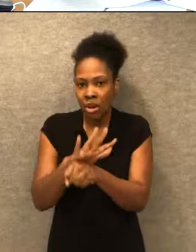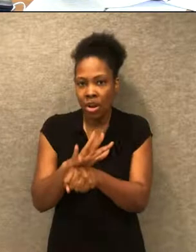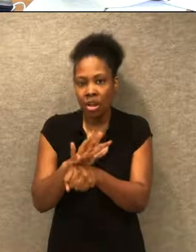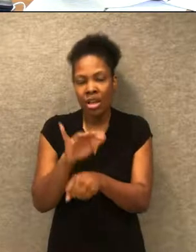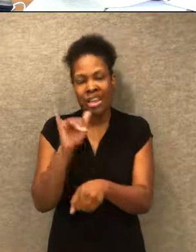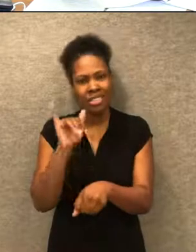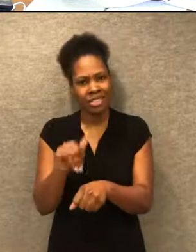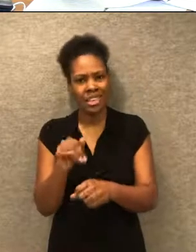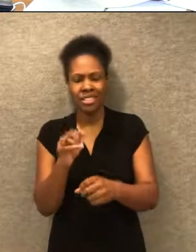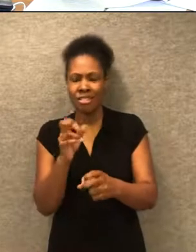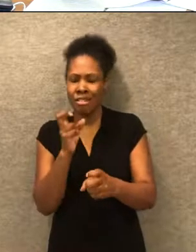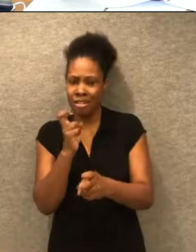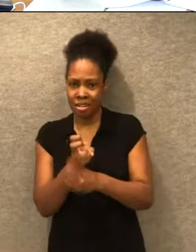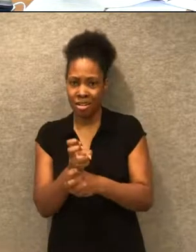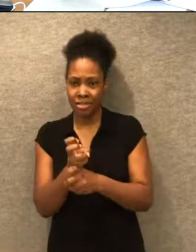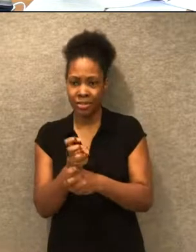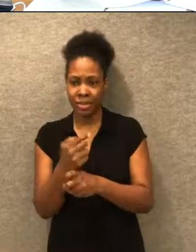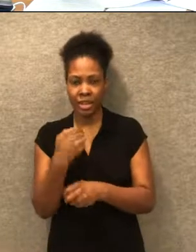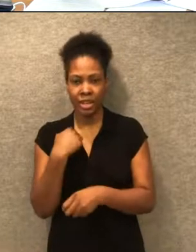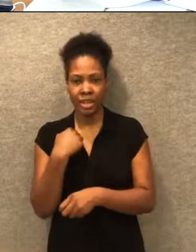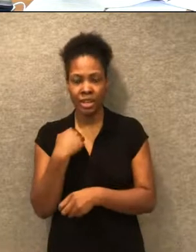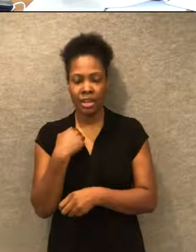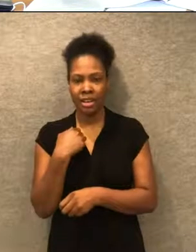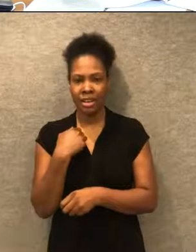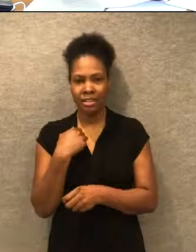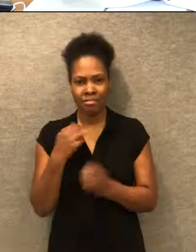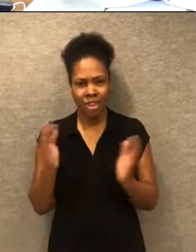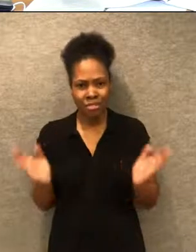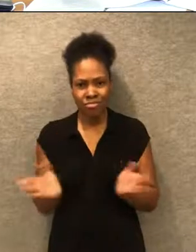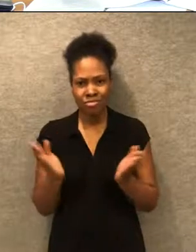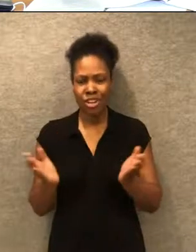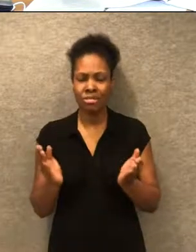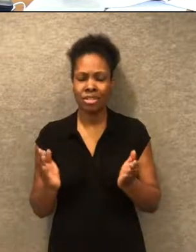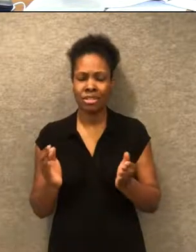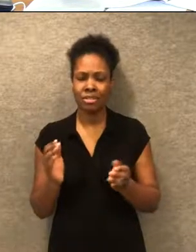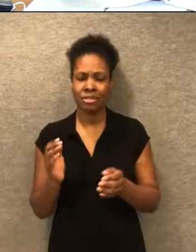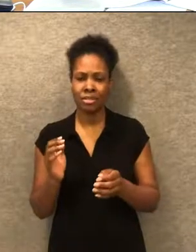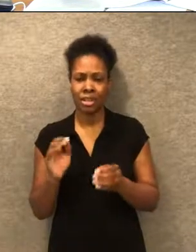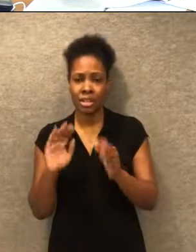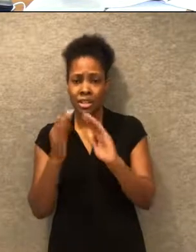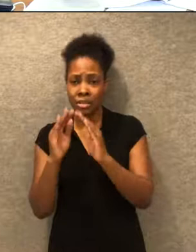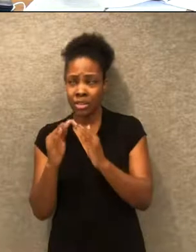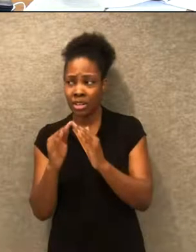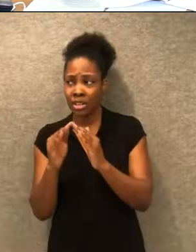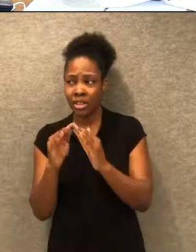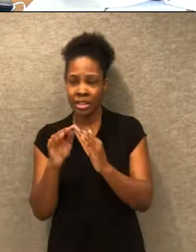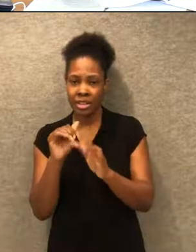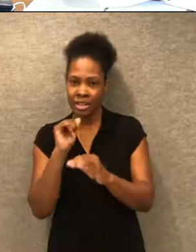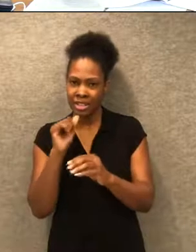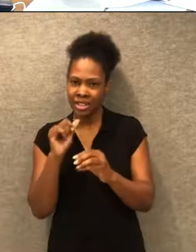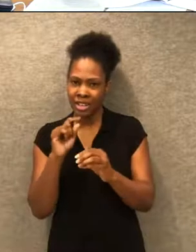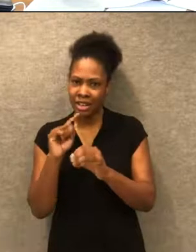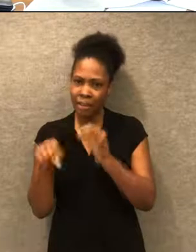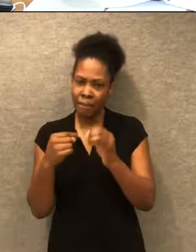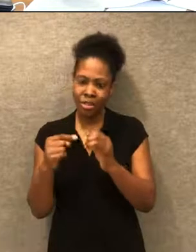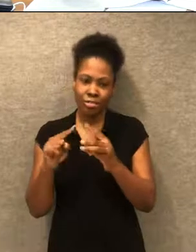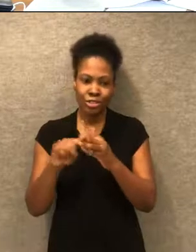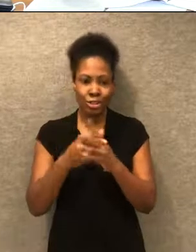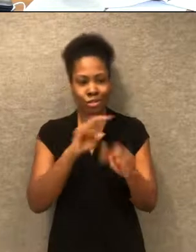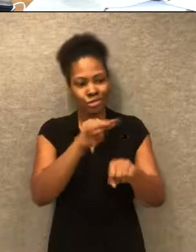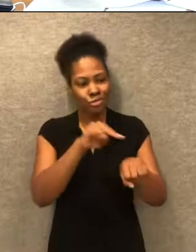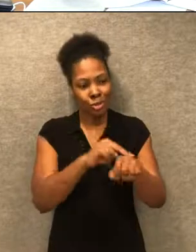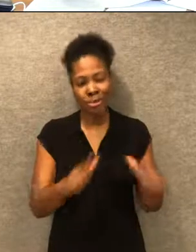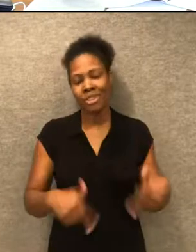And I think that I would really urge all of us as a community, this is not just about jumping into life back to normal